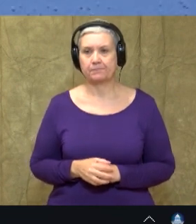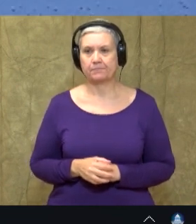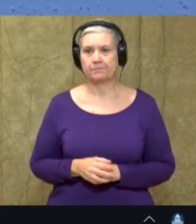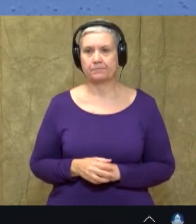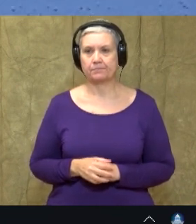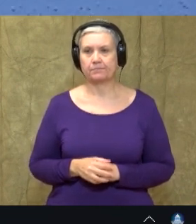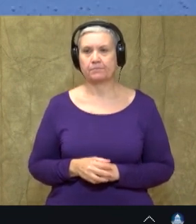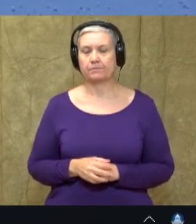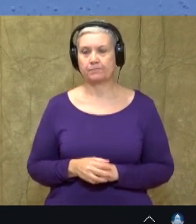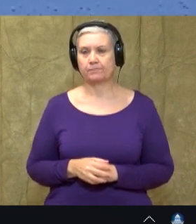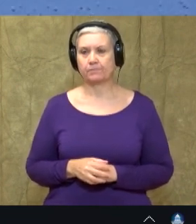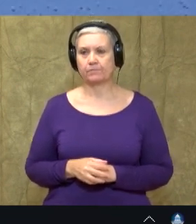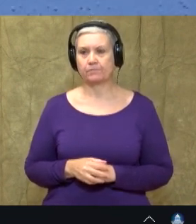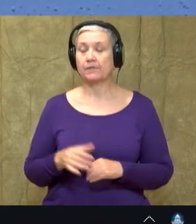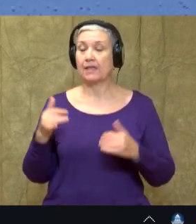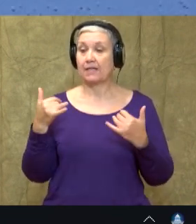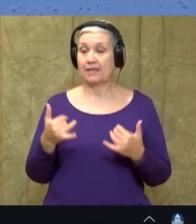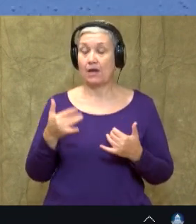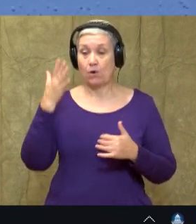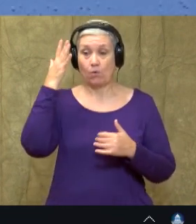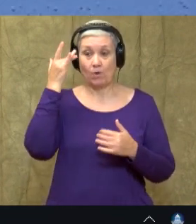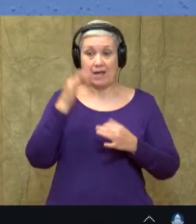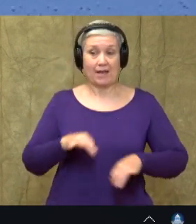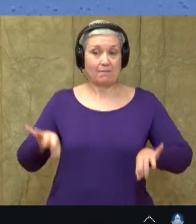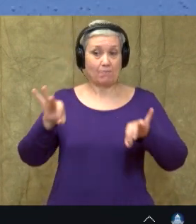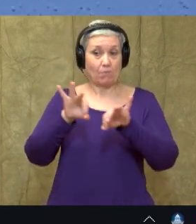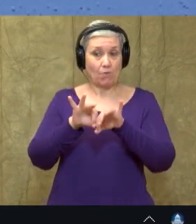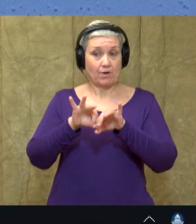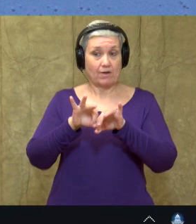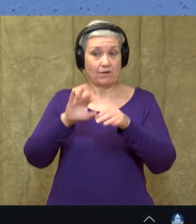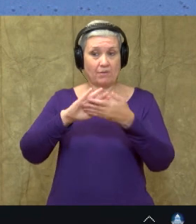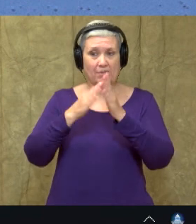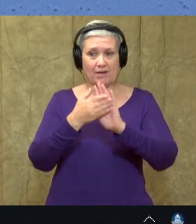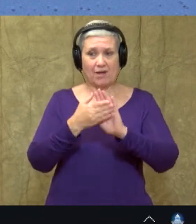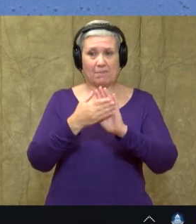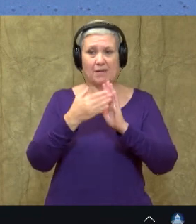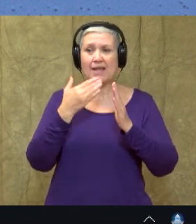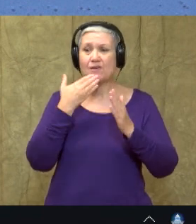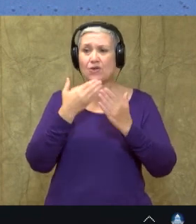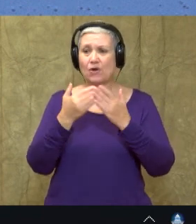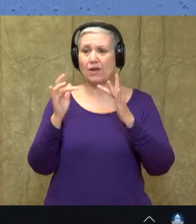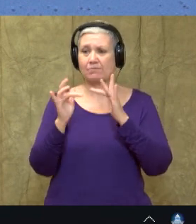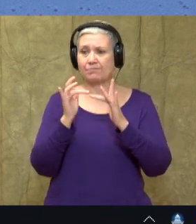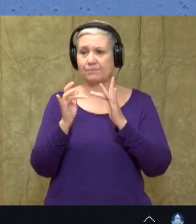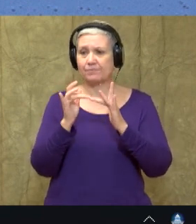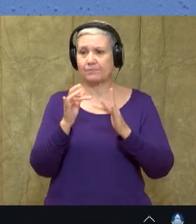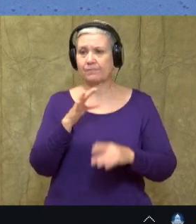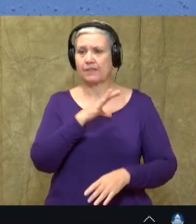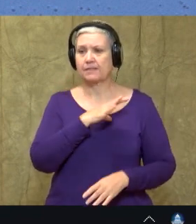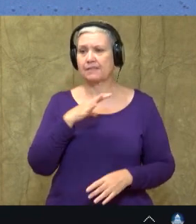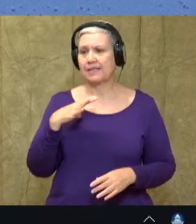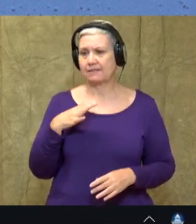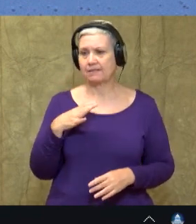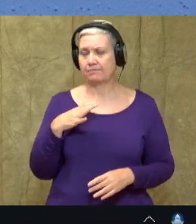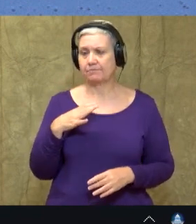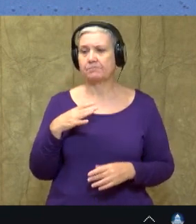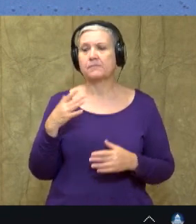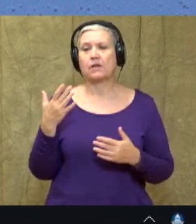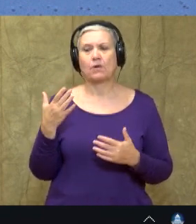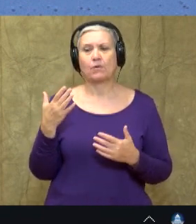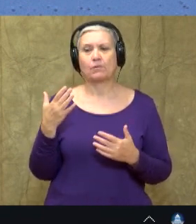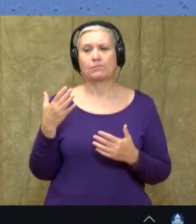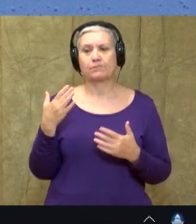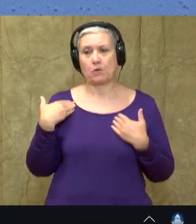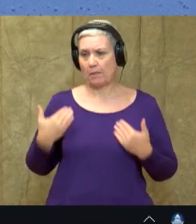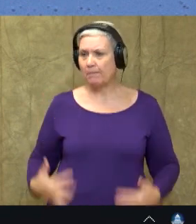Now, why is it important to be a good citizen, a good digital citizen? Ms. Lewis just explained the 5 tips.